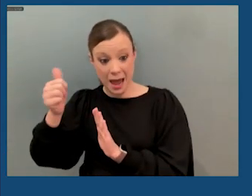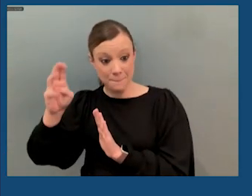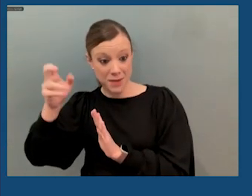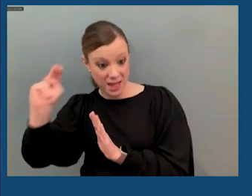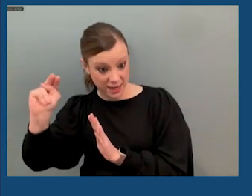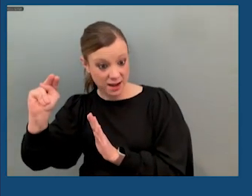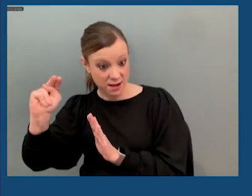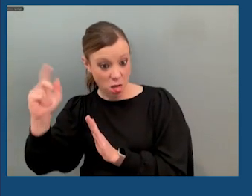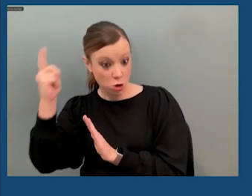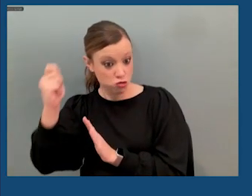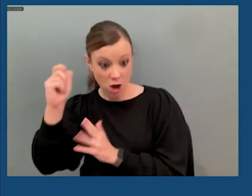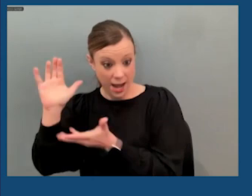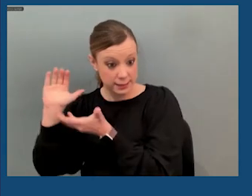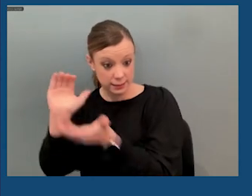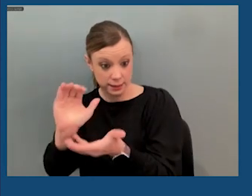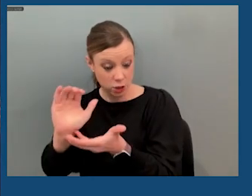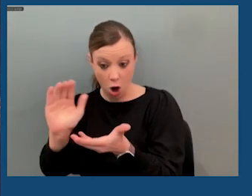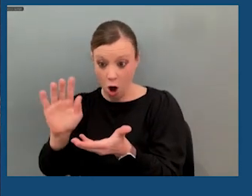now.